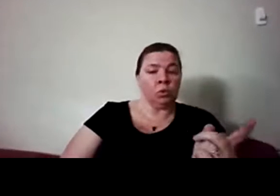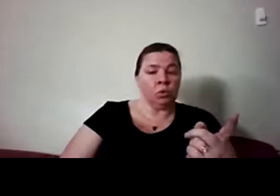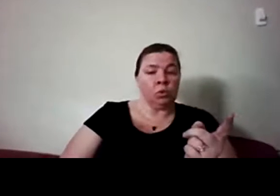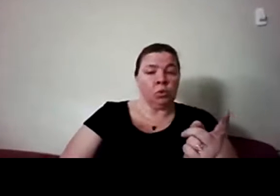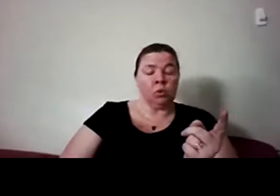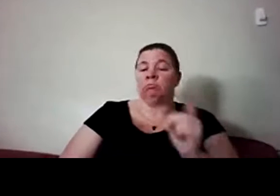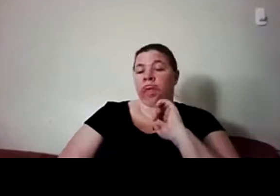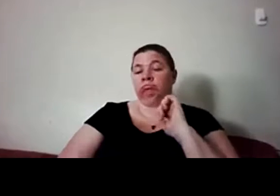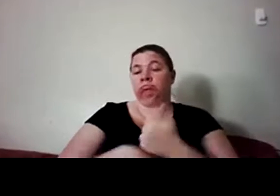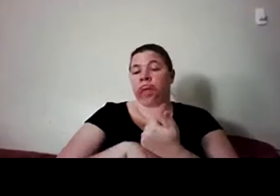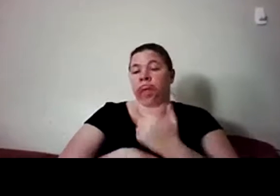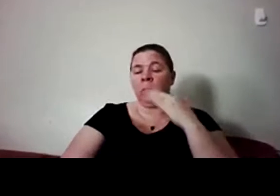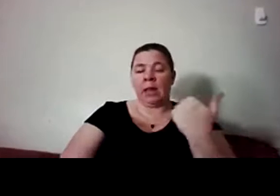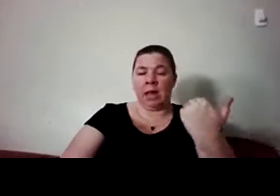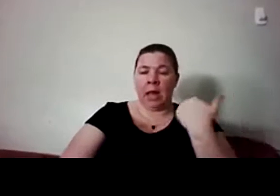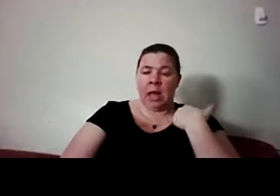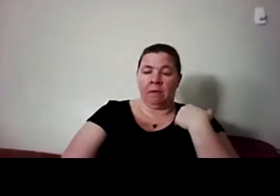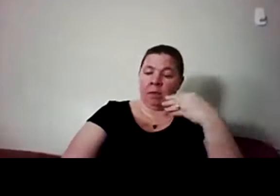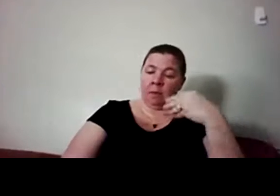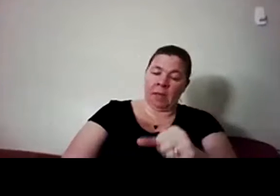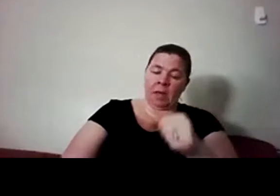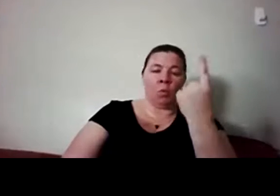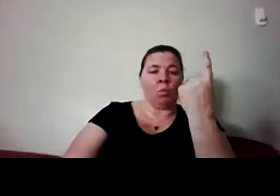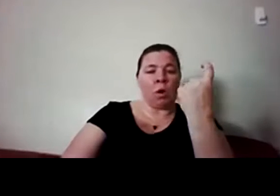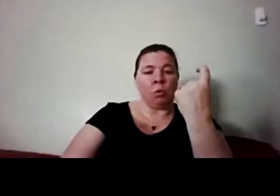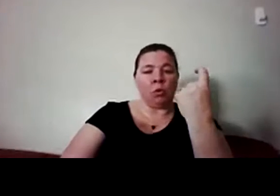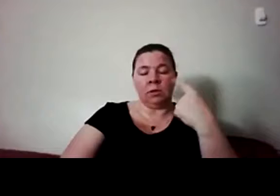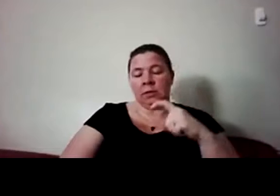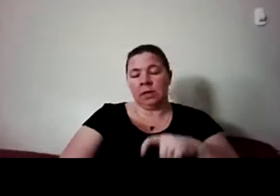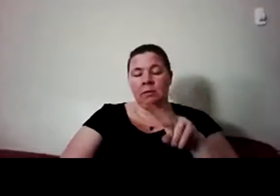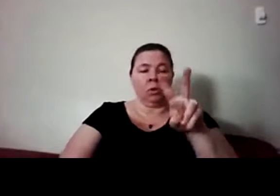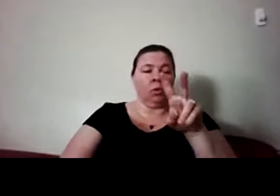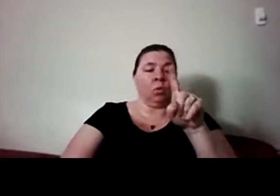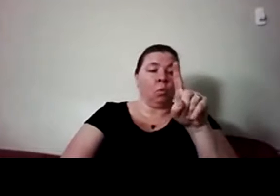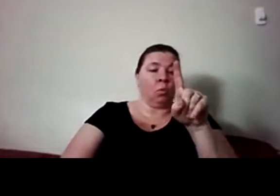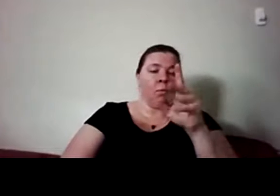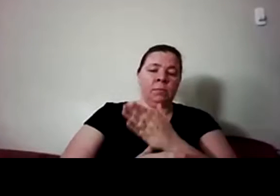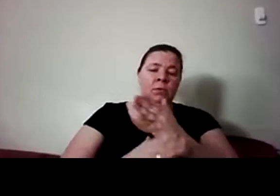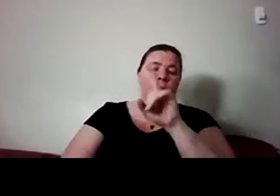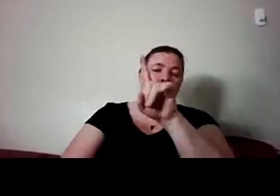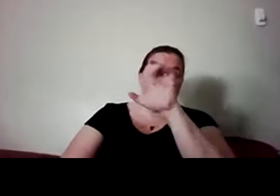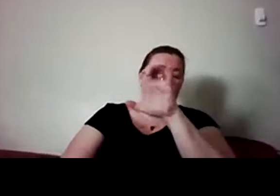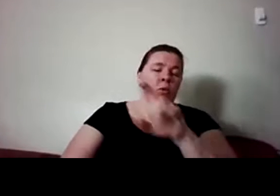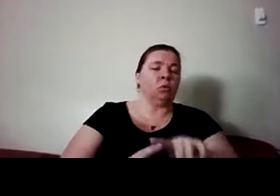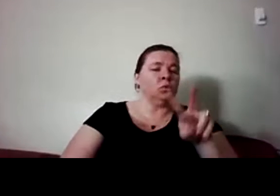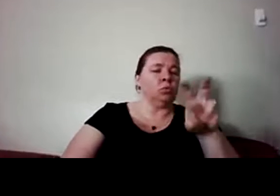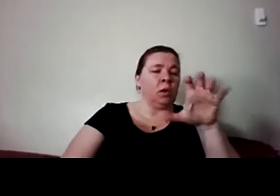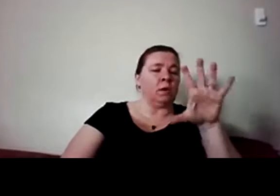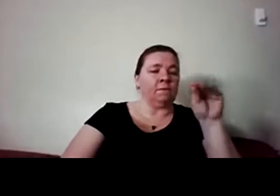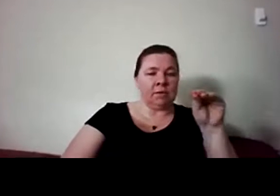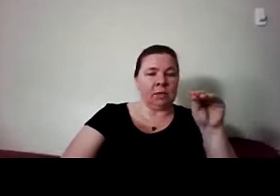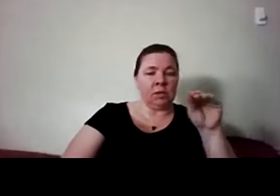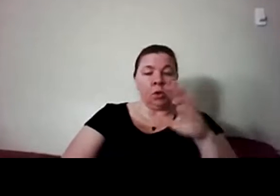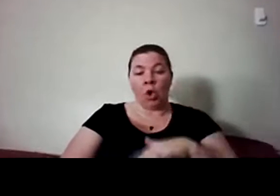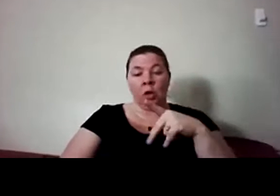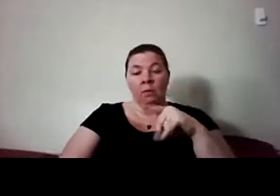launch, we're going to have to pay one more time between 100 and 250. Onpassive has also guaranteed